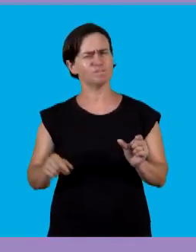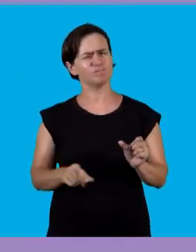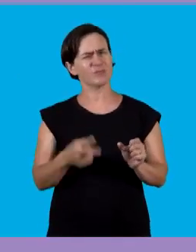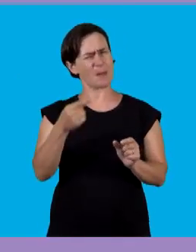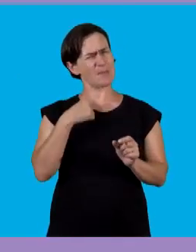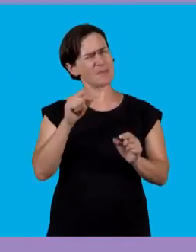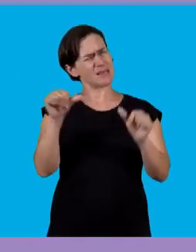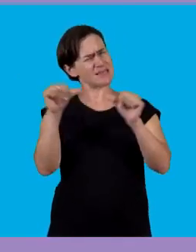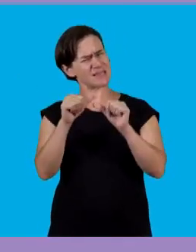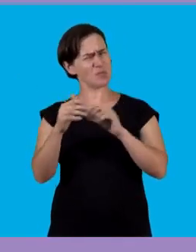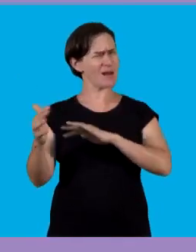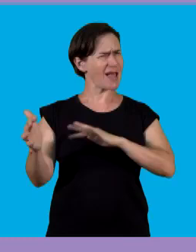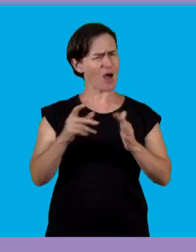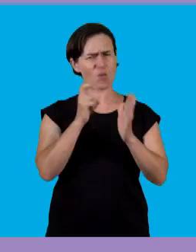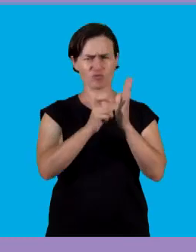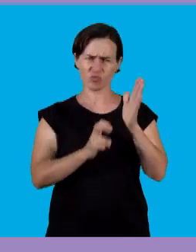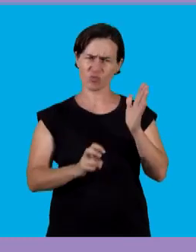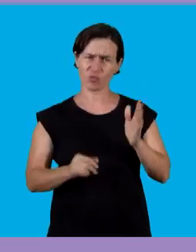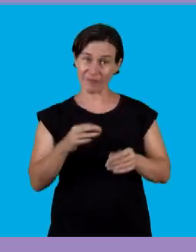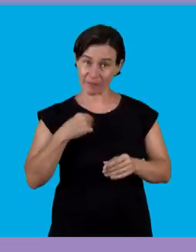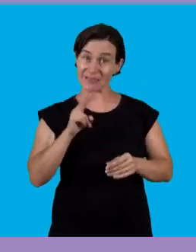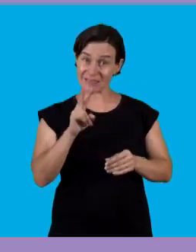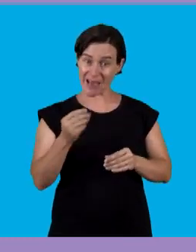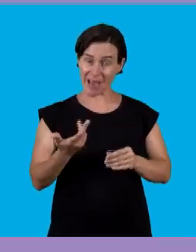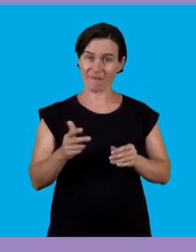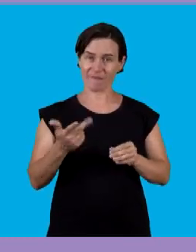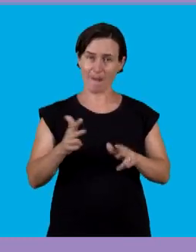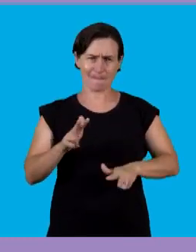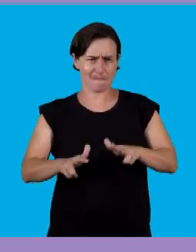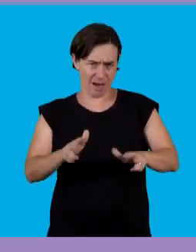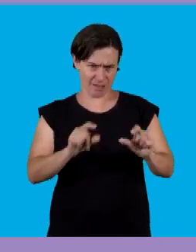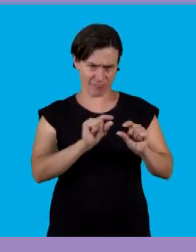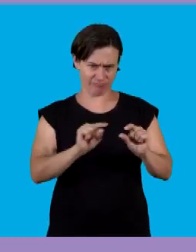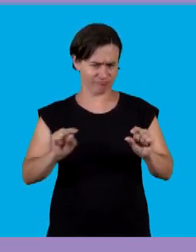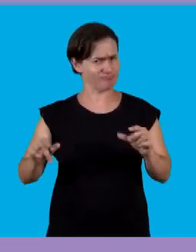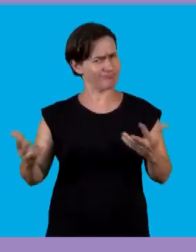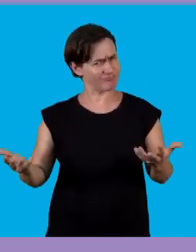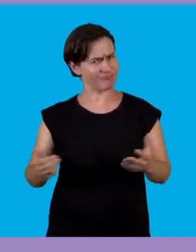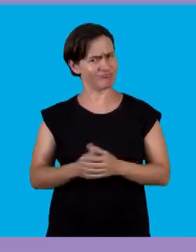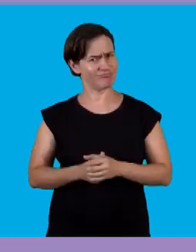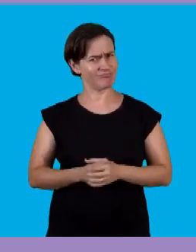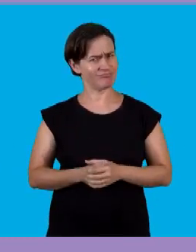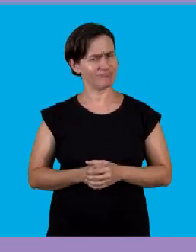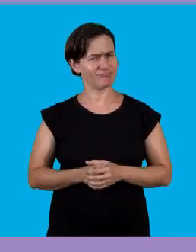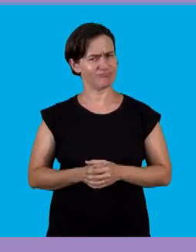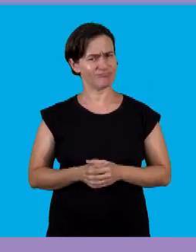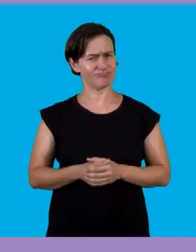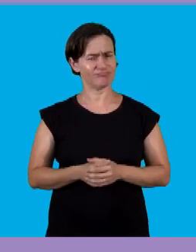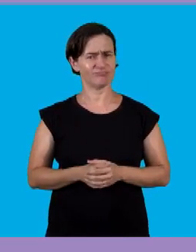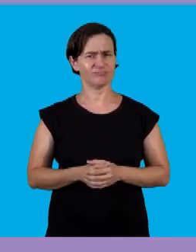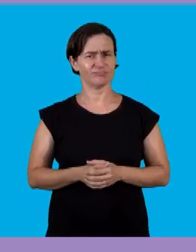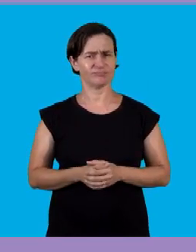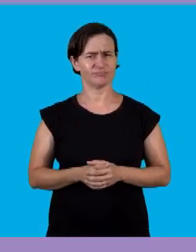rule when we are working with number patterns? Well, let's use that knowledge to find